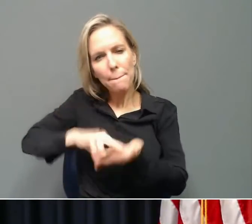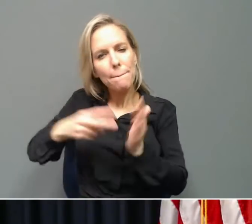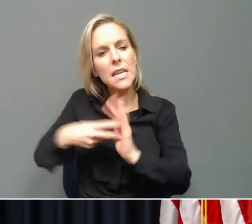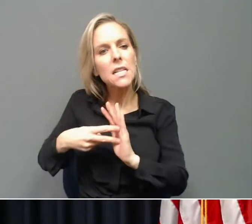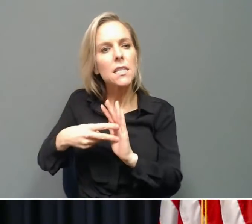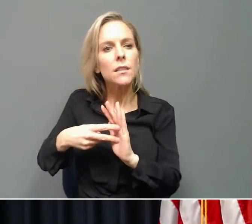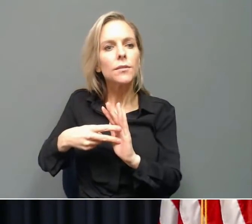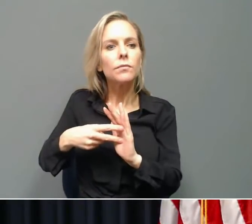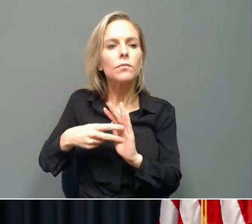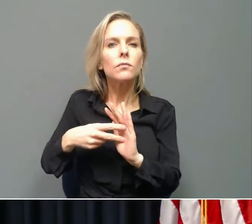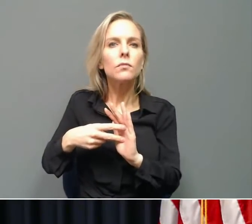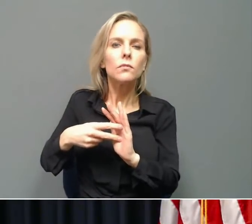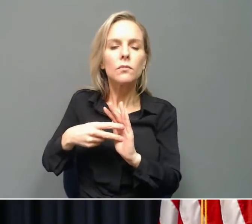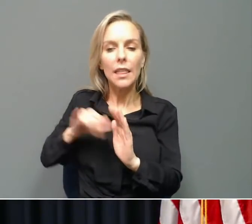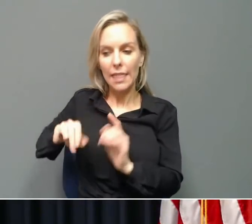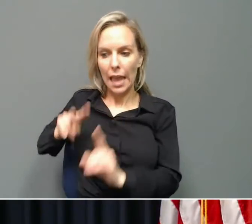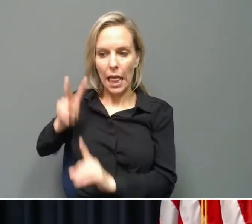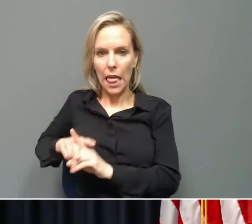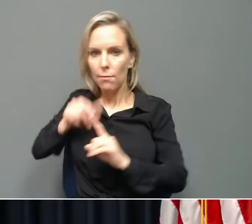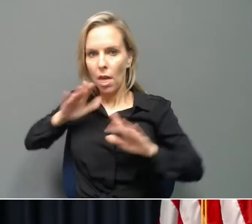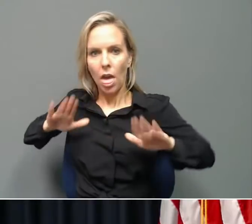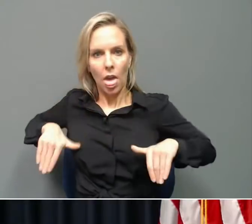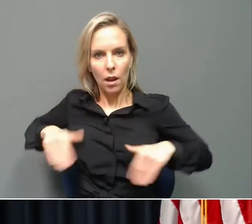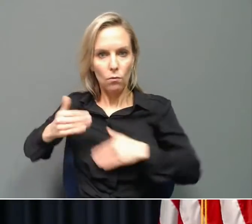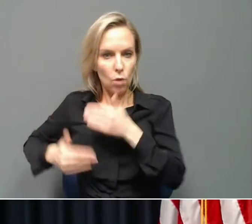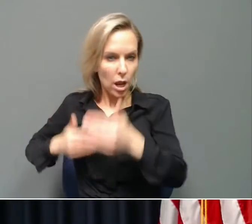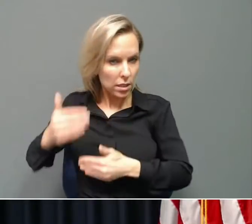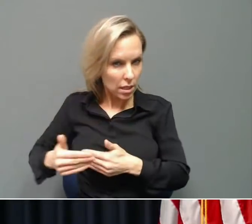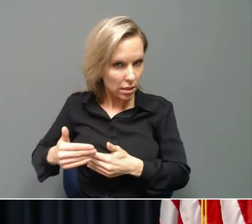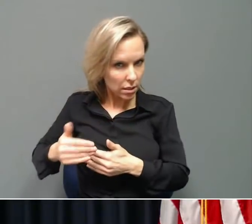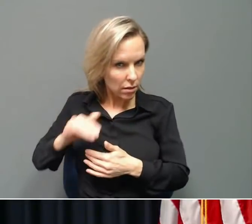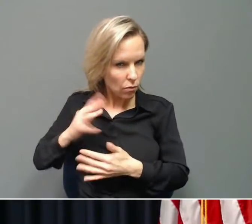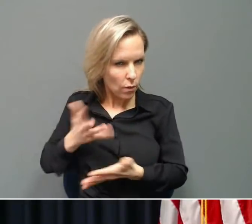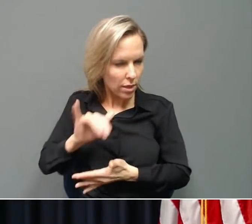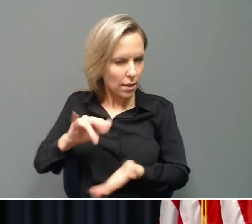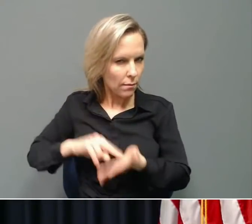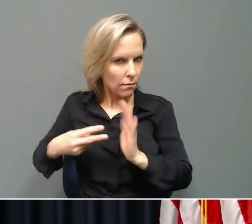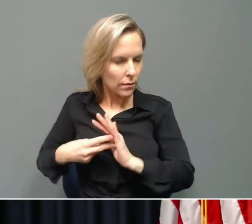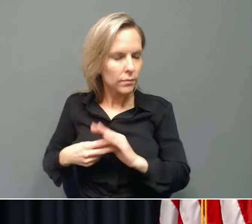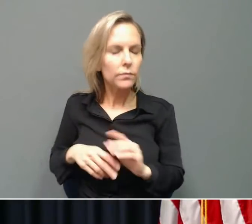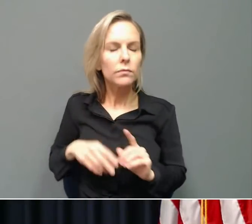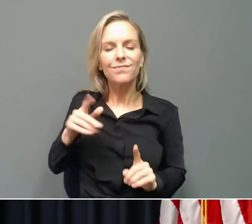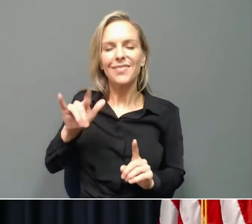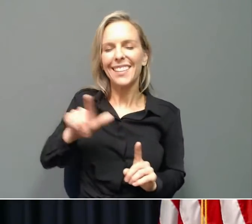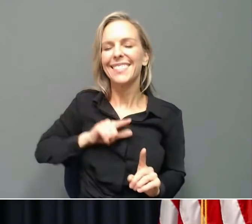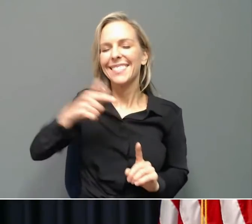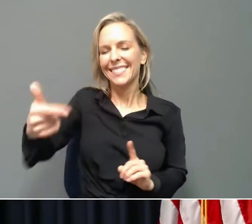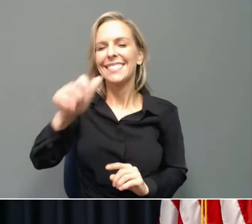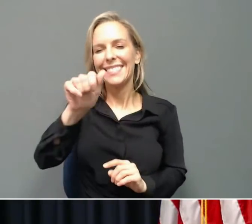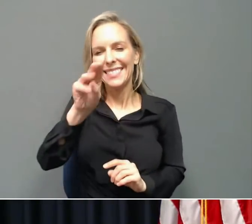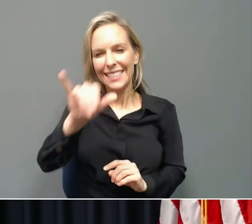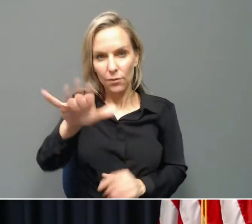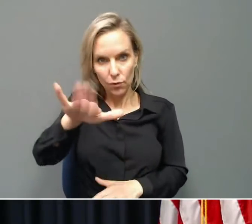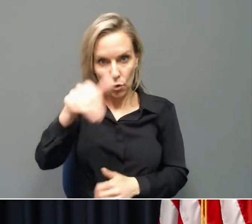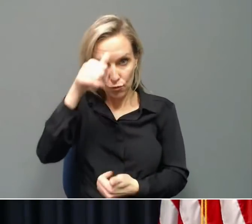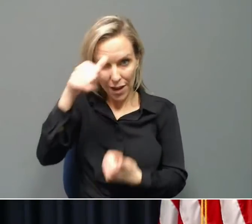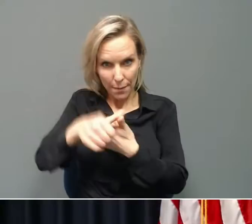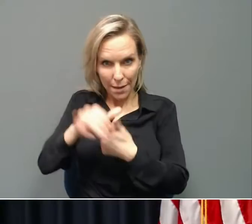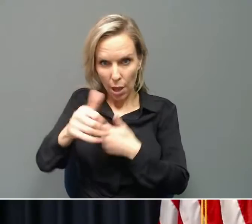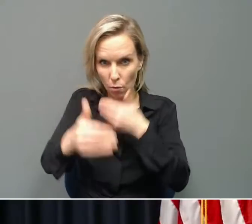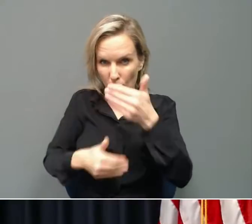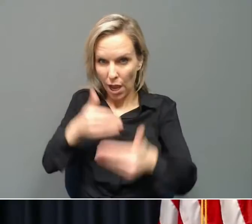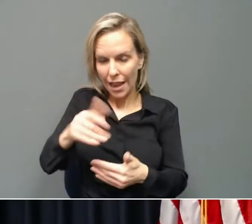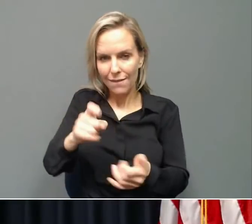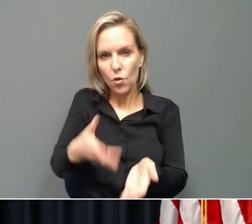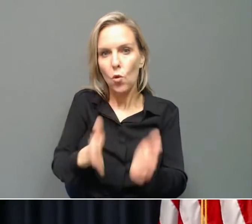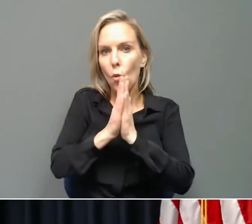the claim hasn't been processed? We'll go to Amy, and remember, it's a process. You got to request